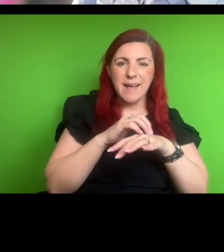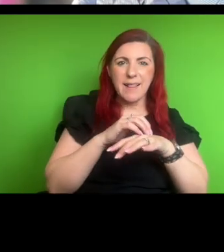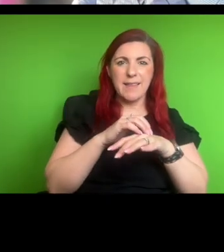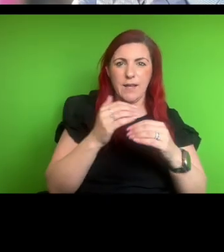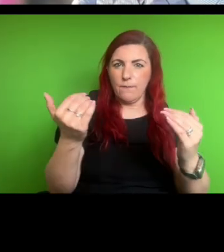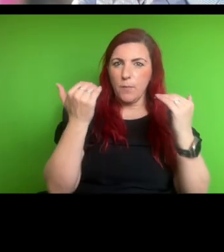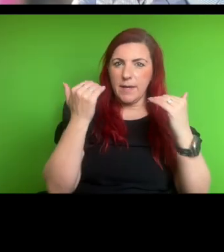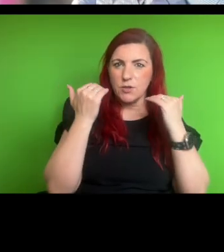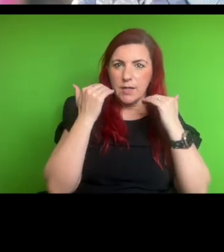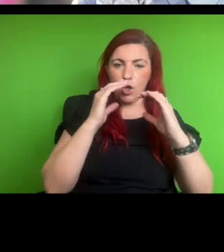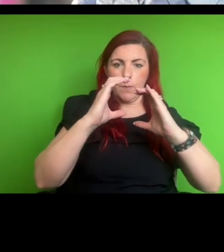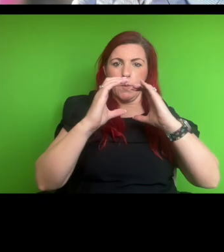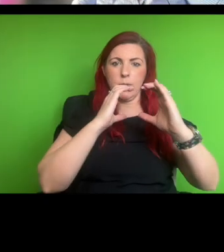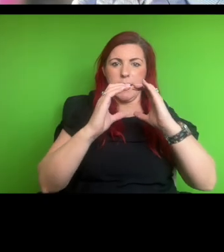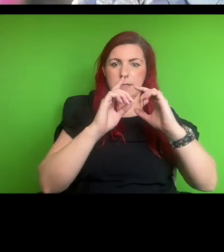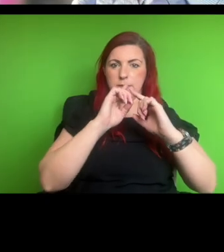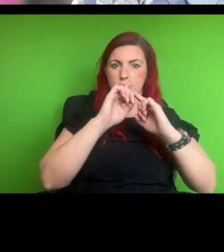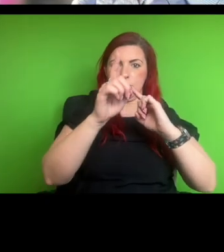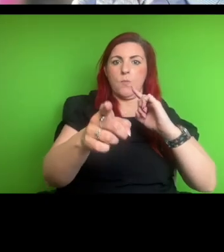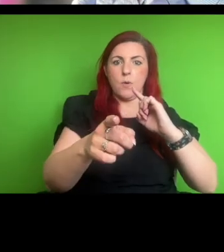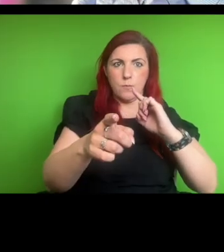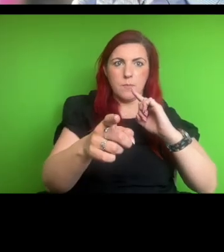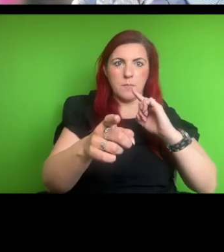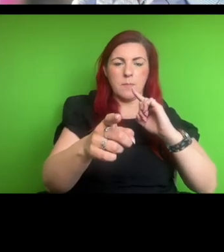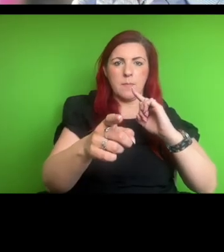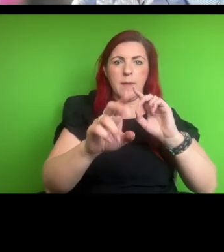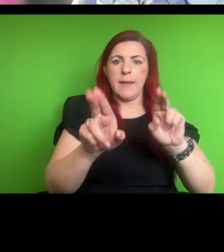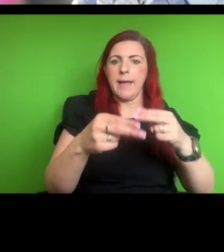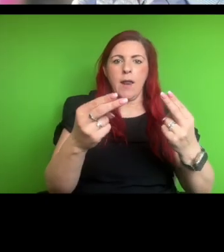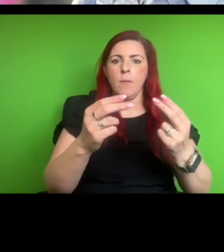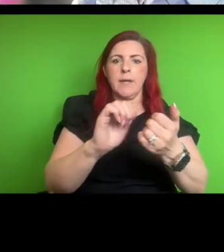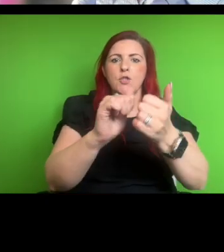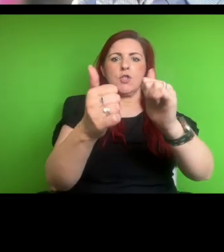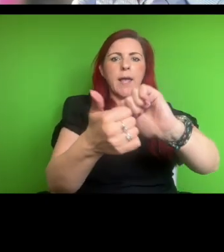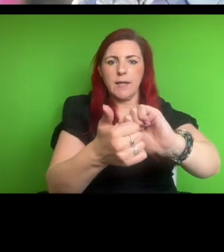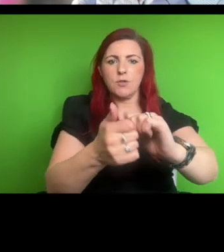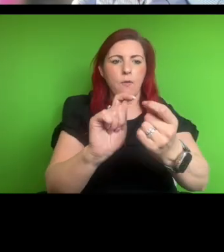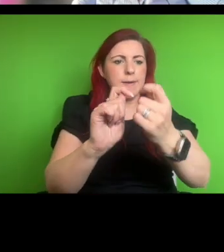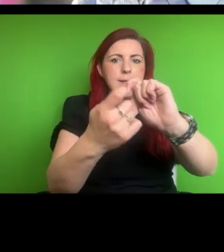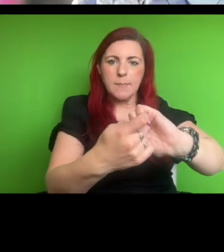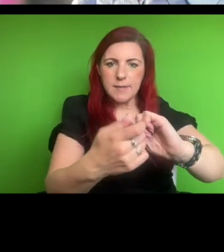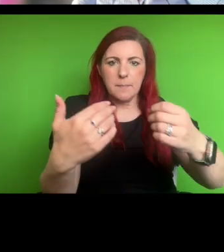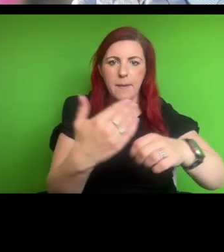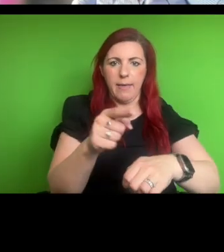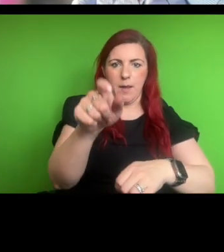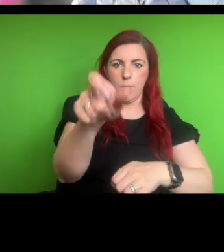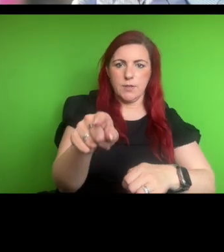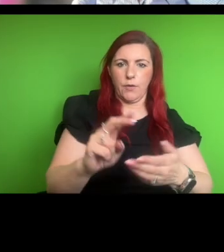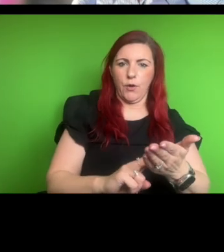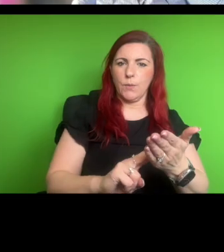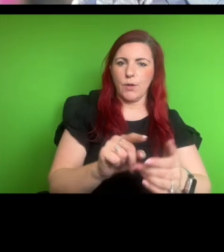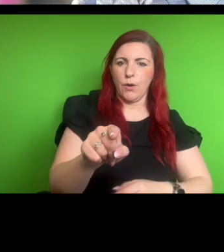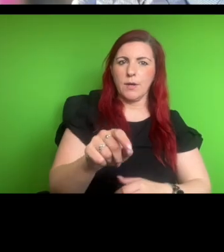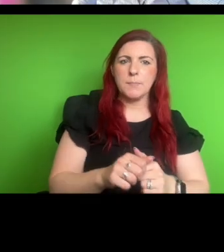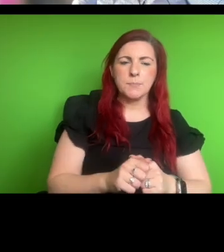one direction, which cannot be changed or adapted by the user. And we give